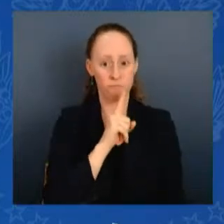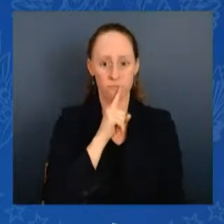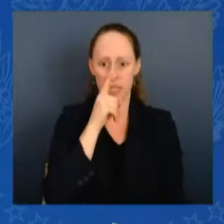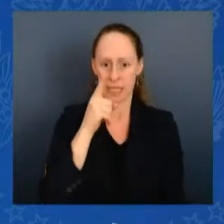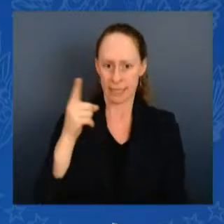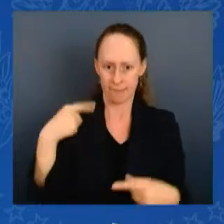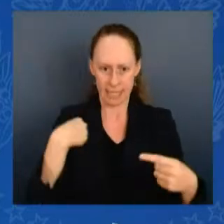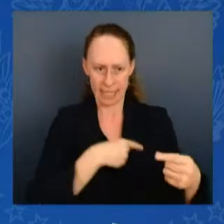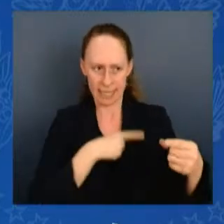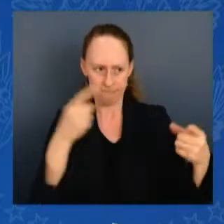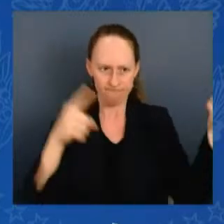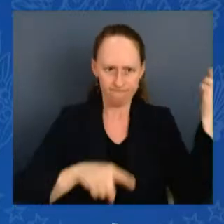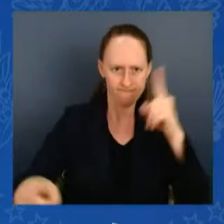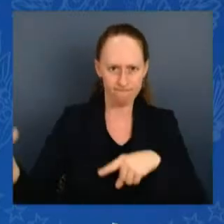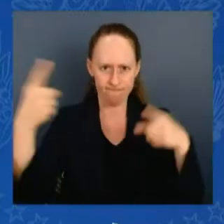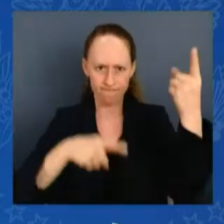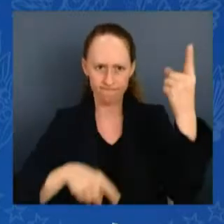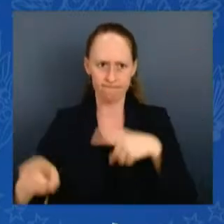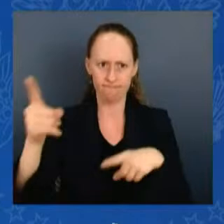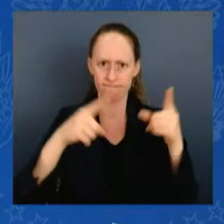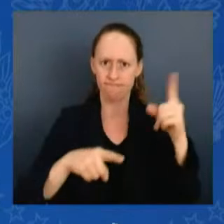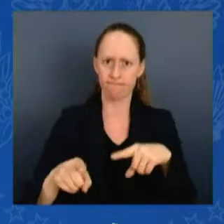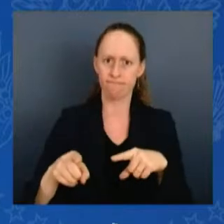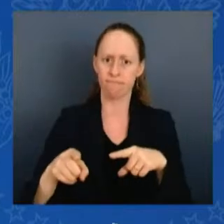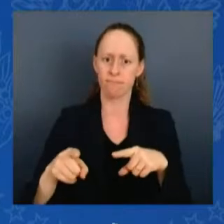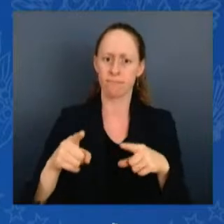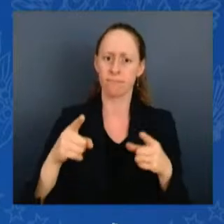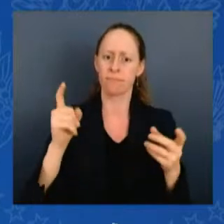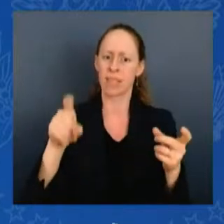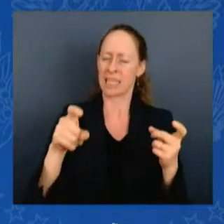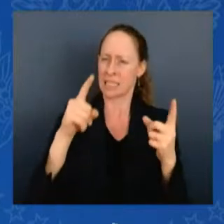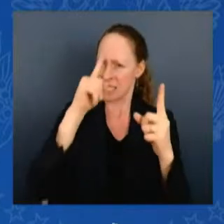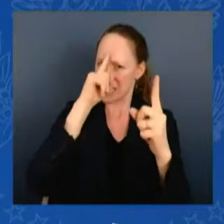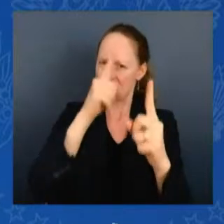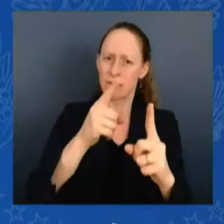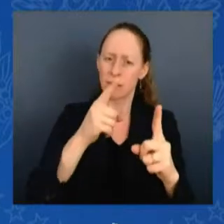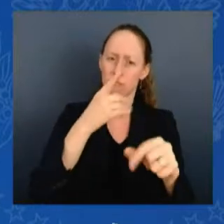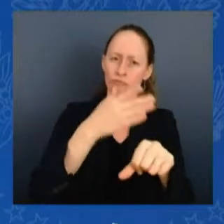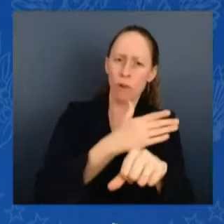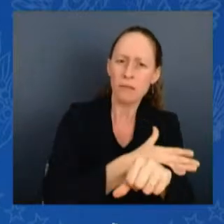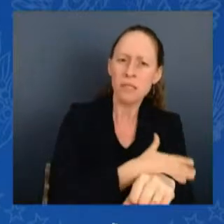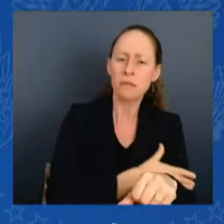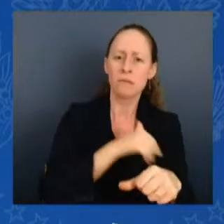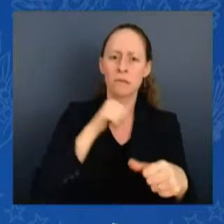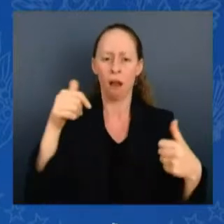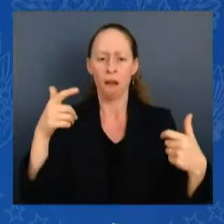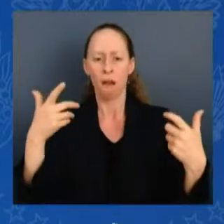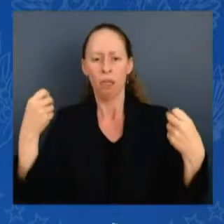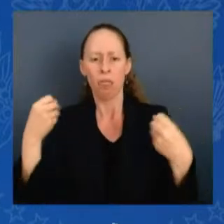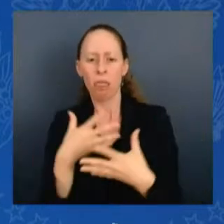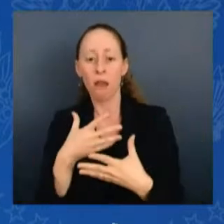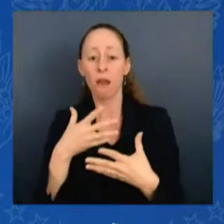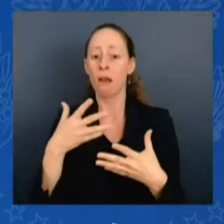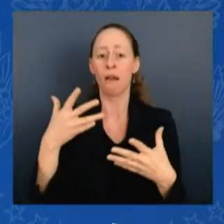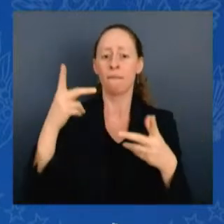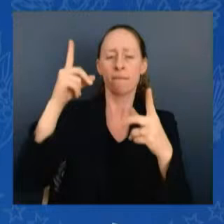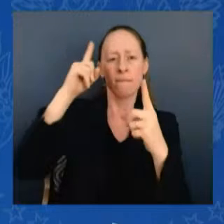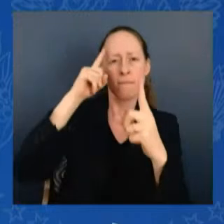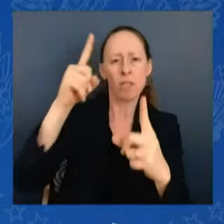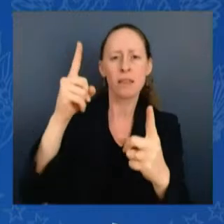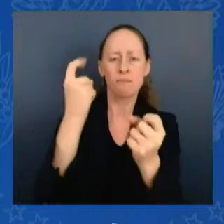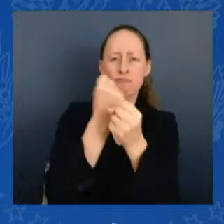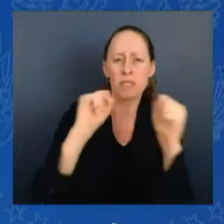retreat, freedom over tyranny, hope over fear. Again and again we stood behind our shared vision of a peaceful and